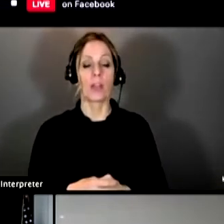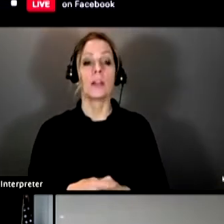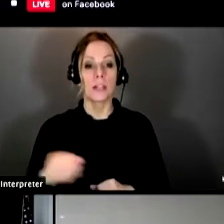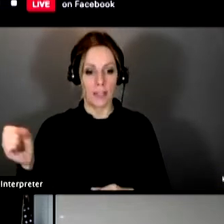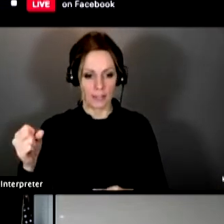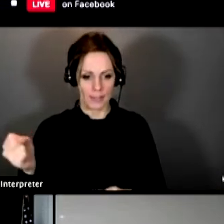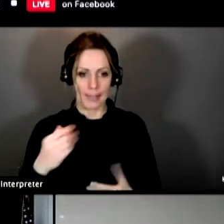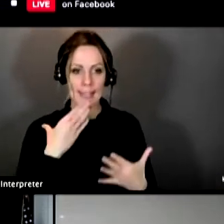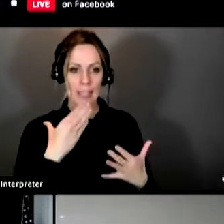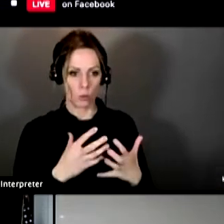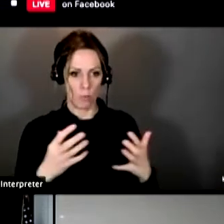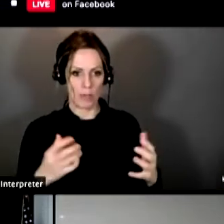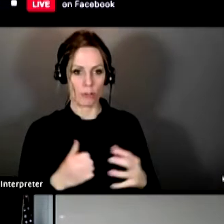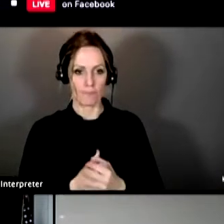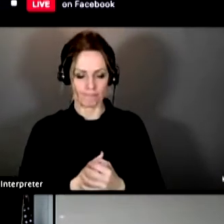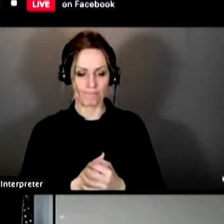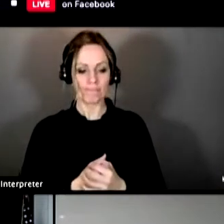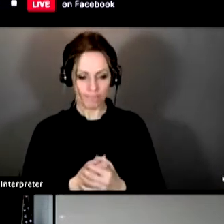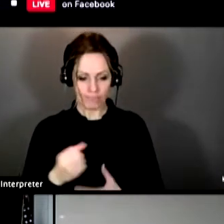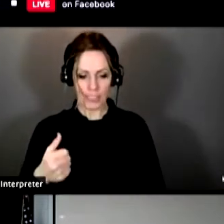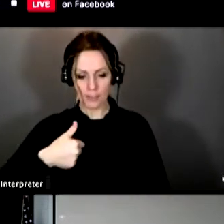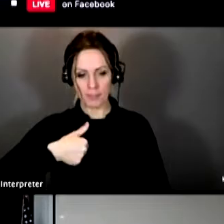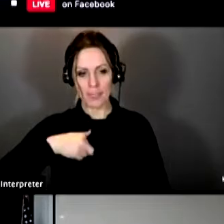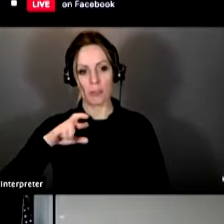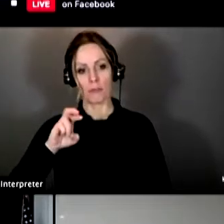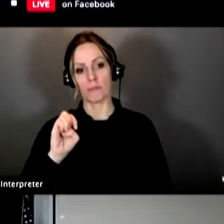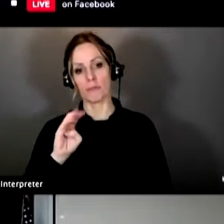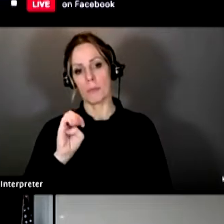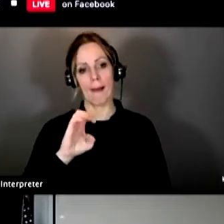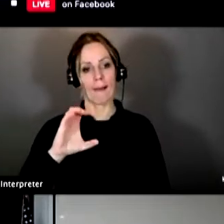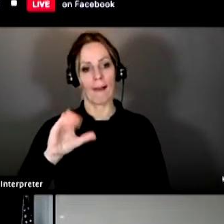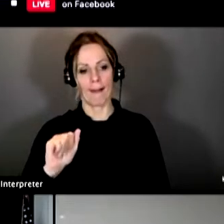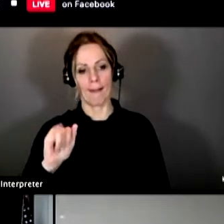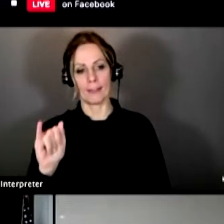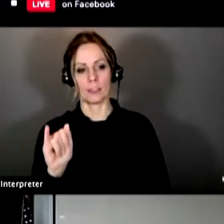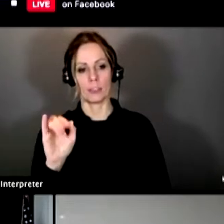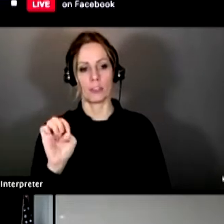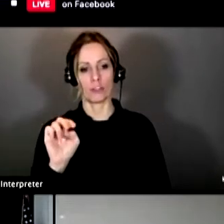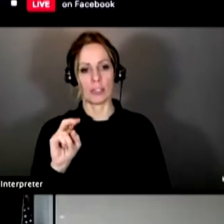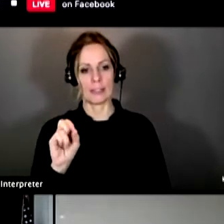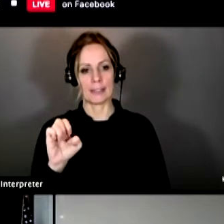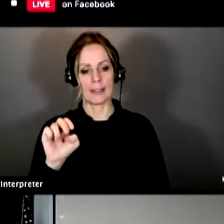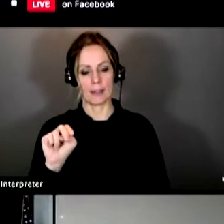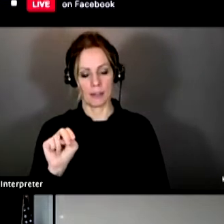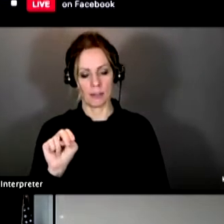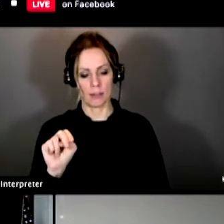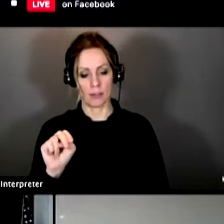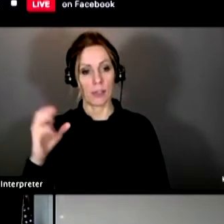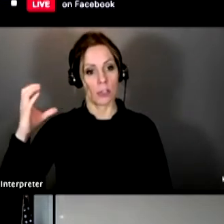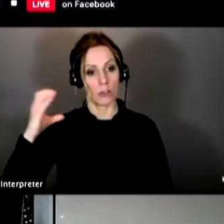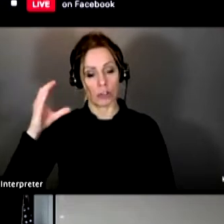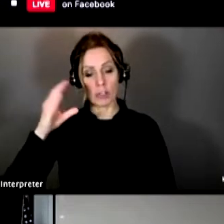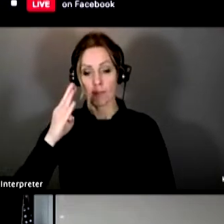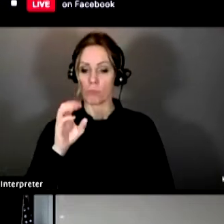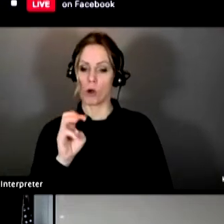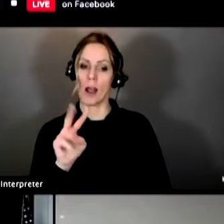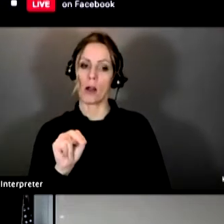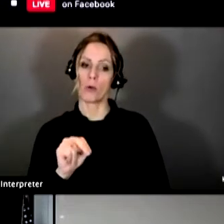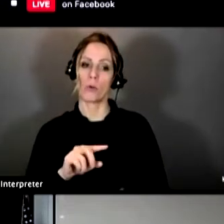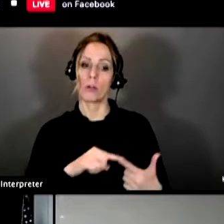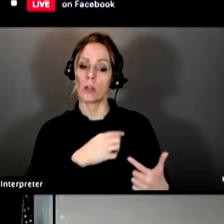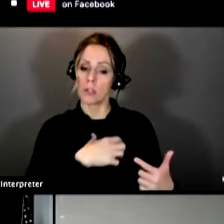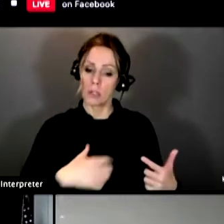Yes, thank you so much. Yes, this is Rebecca Jensen, and Chief Brown and Mayor Mendenhall and commissioners, thank